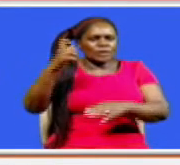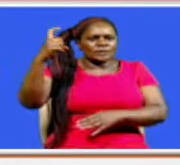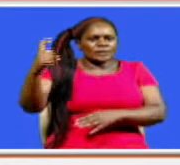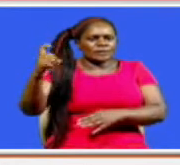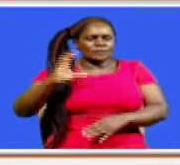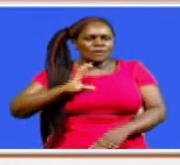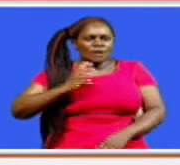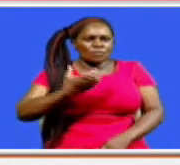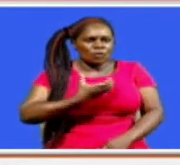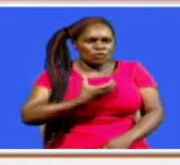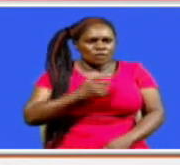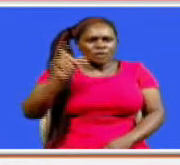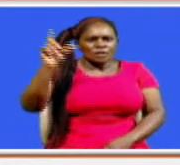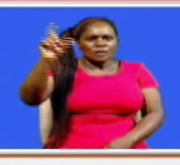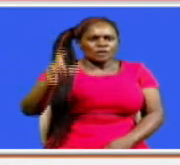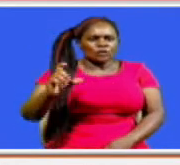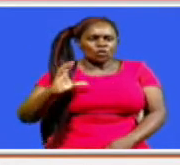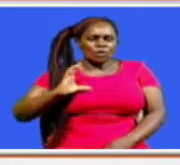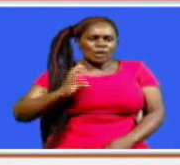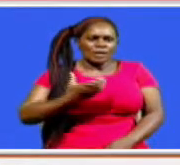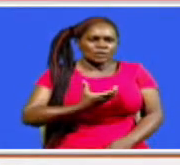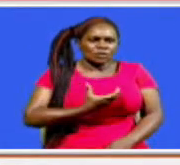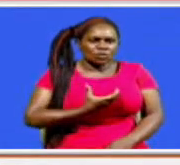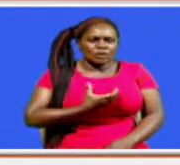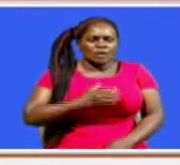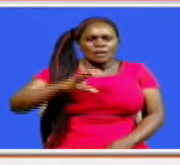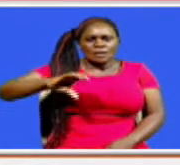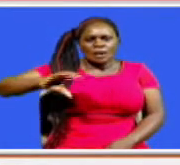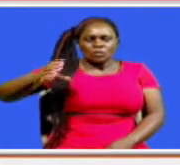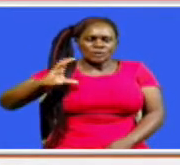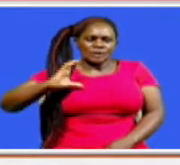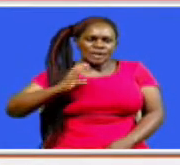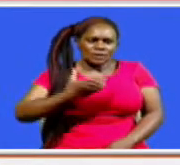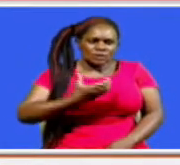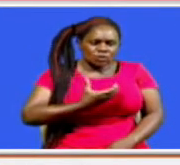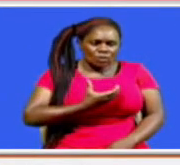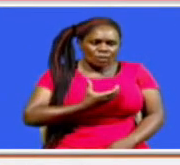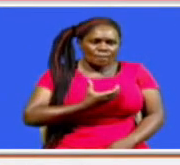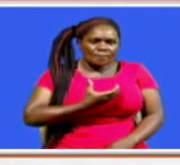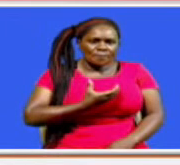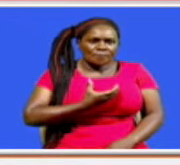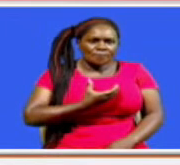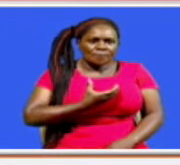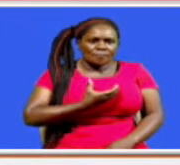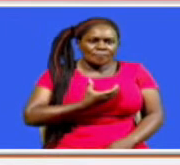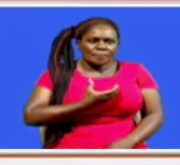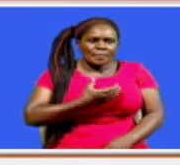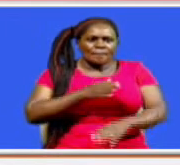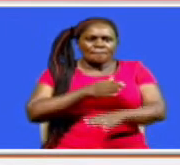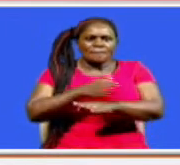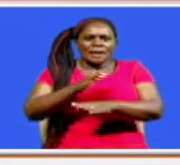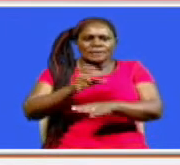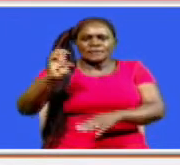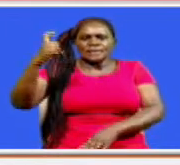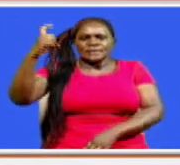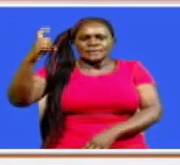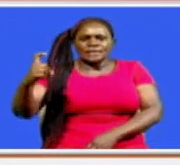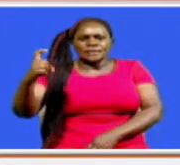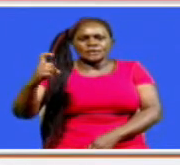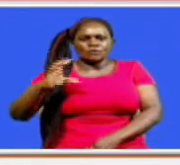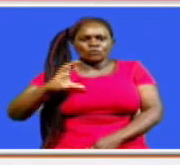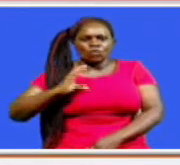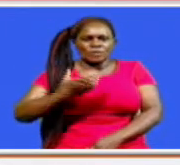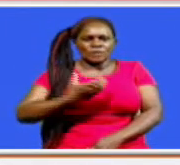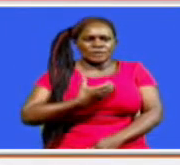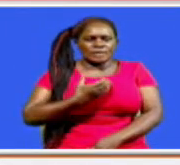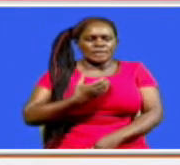Council, the Regional Councils, the County Councils, the branch executive committees in various